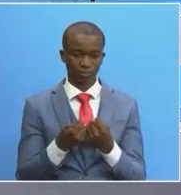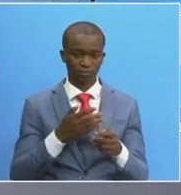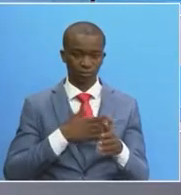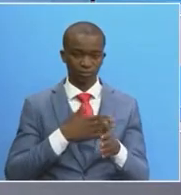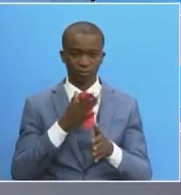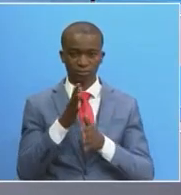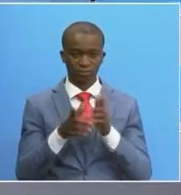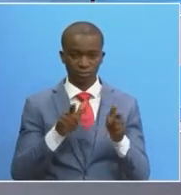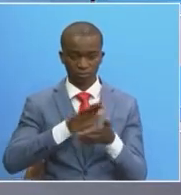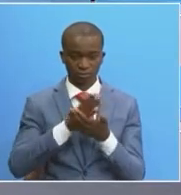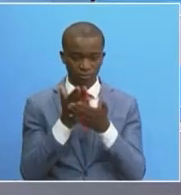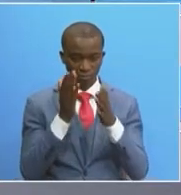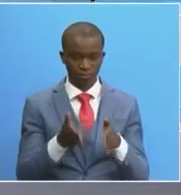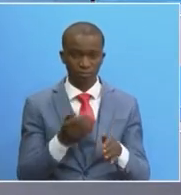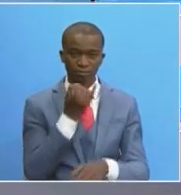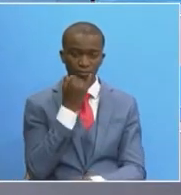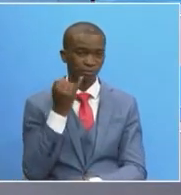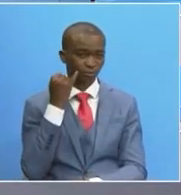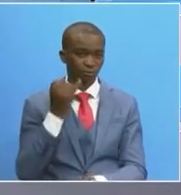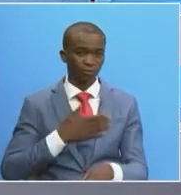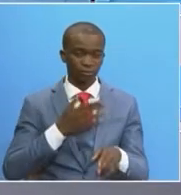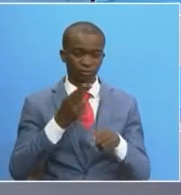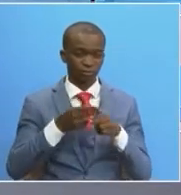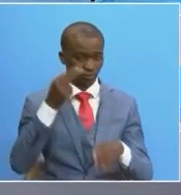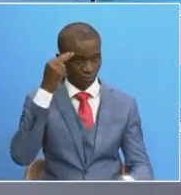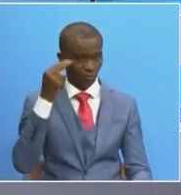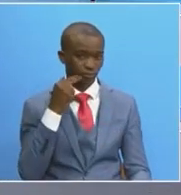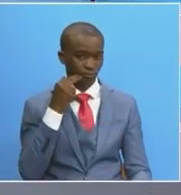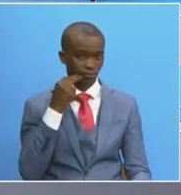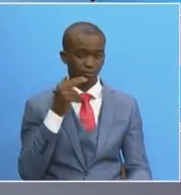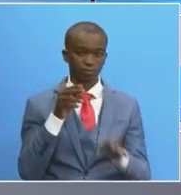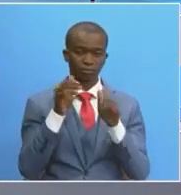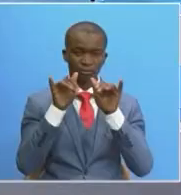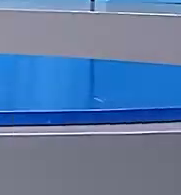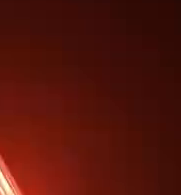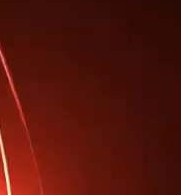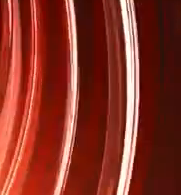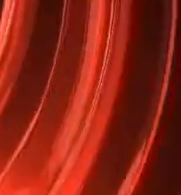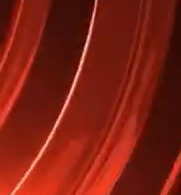interpreter, Joyous Shikombwe, my name is Nora Chimopi. Stay blessed.